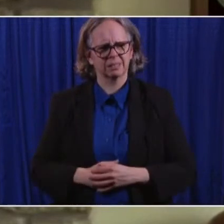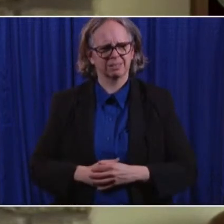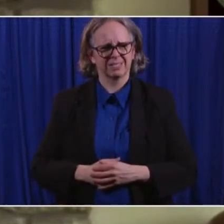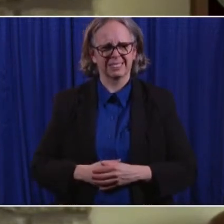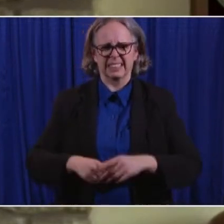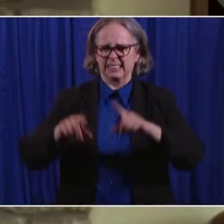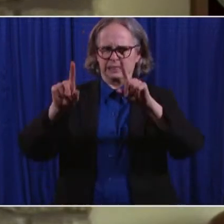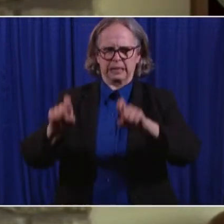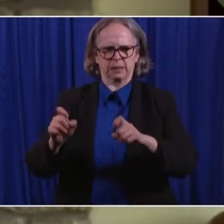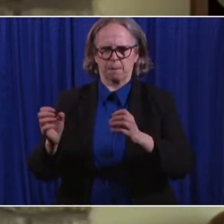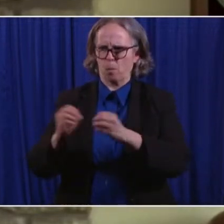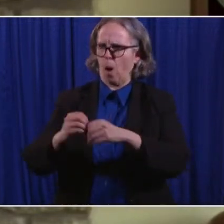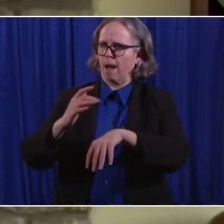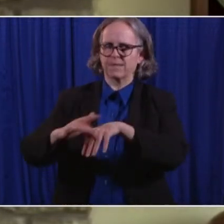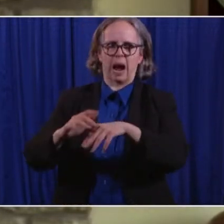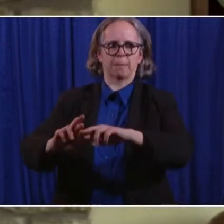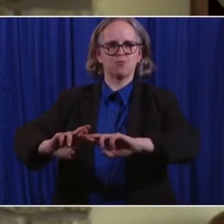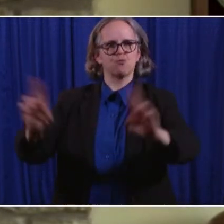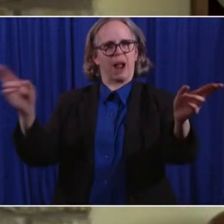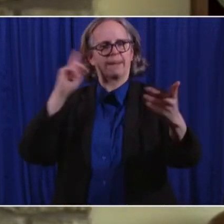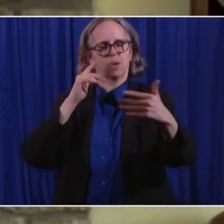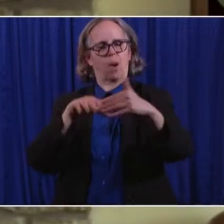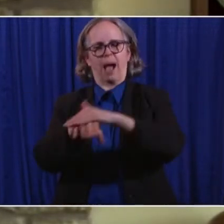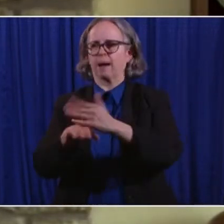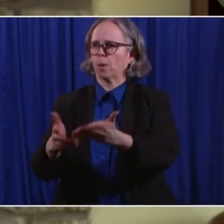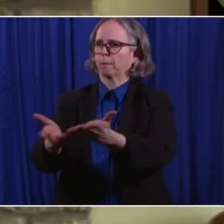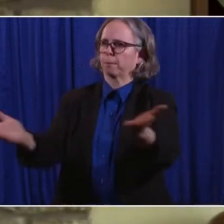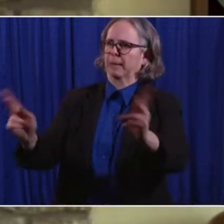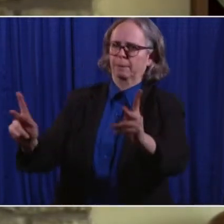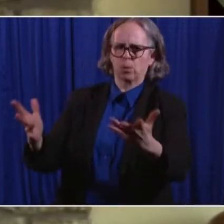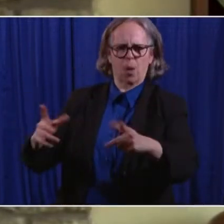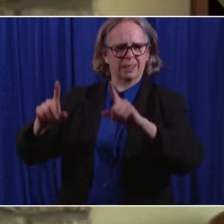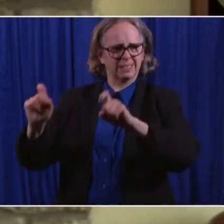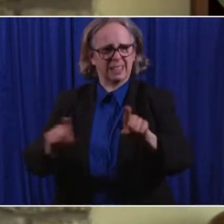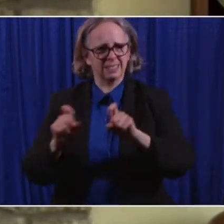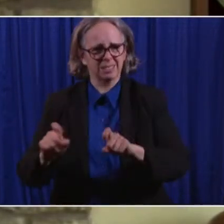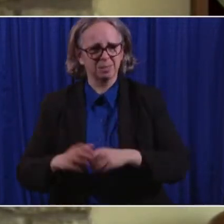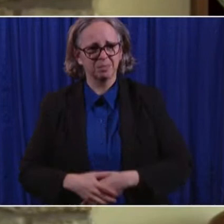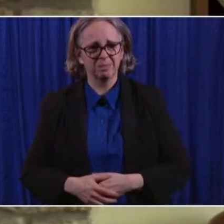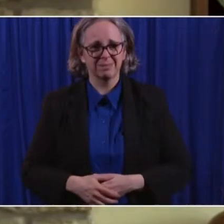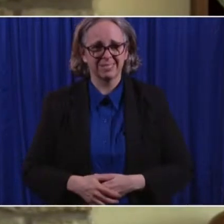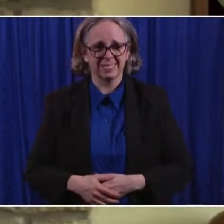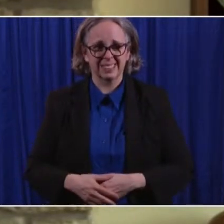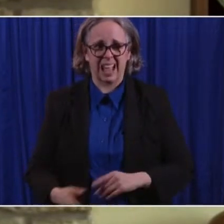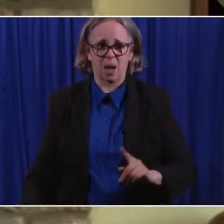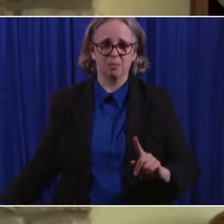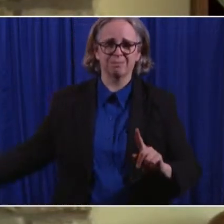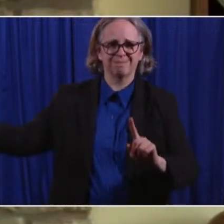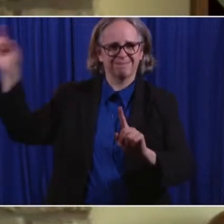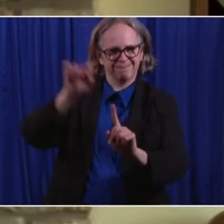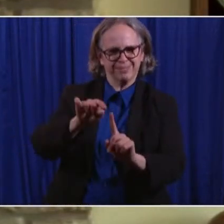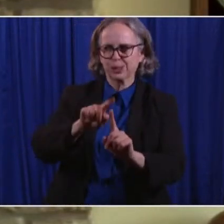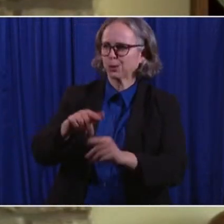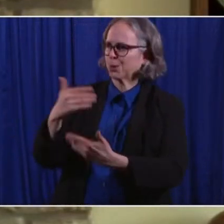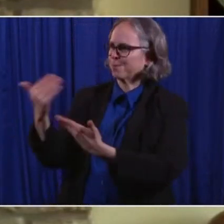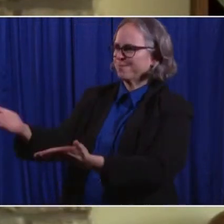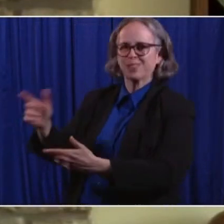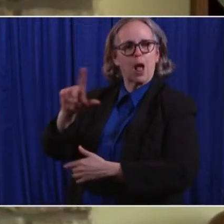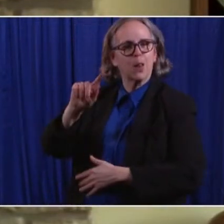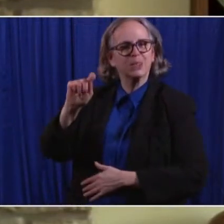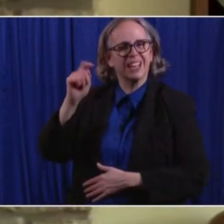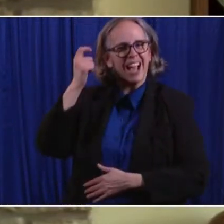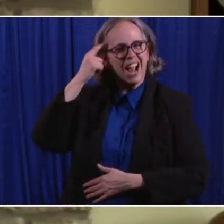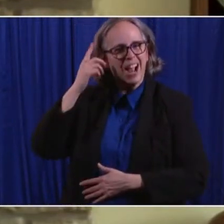accessible than ever. Let me now turn it over back again to the Lieutenant Governor. John?